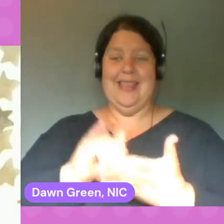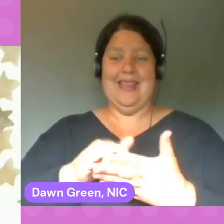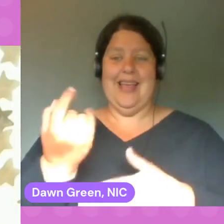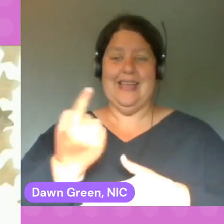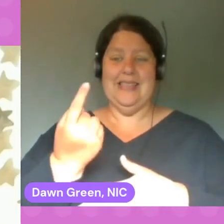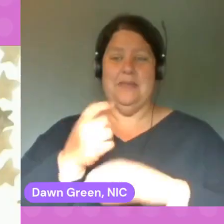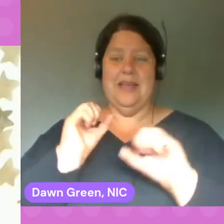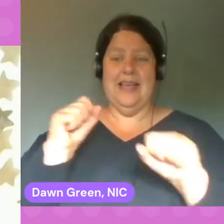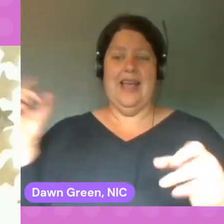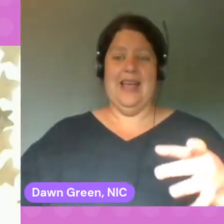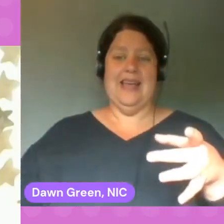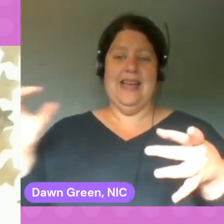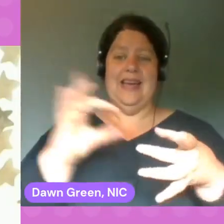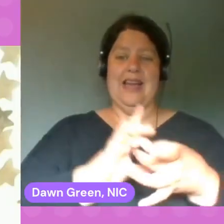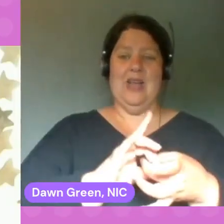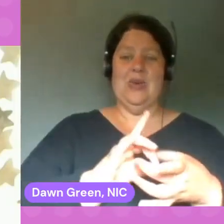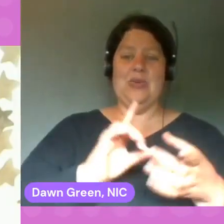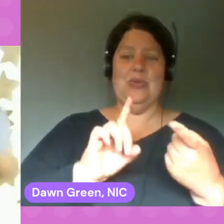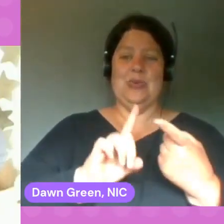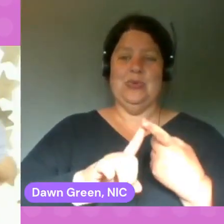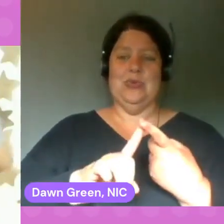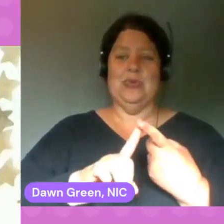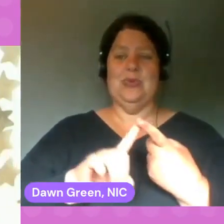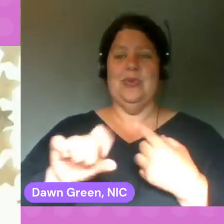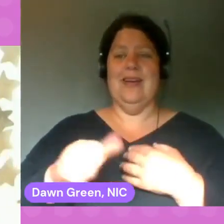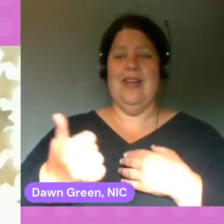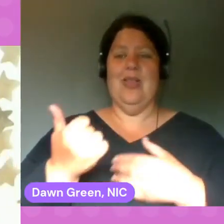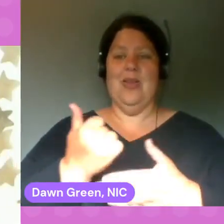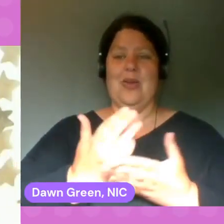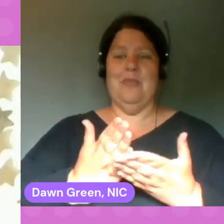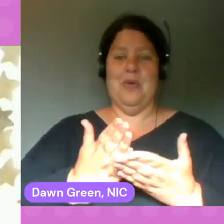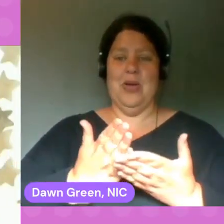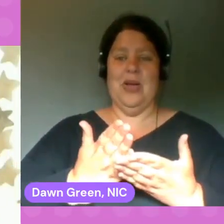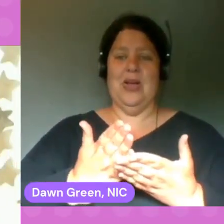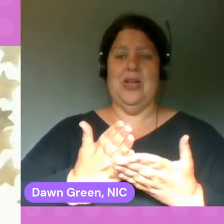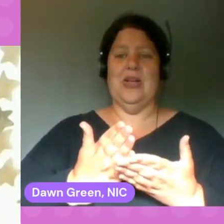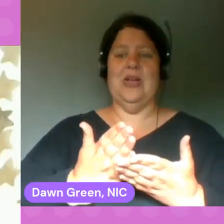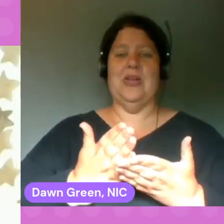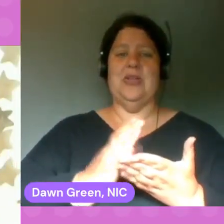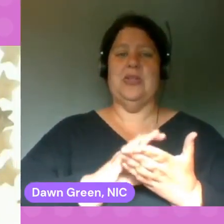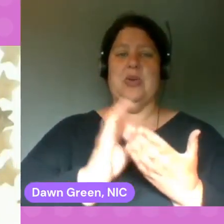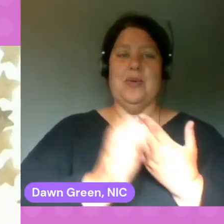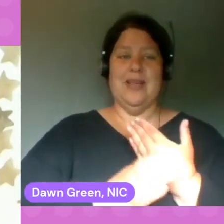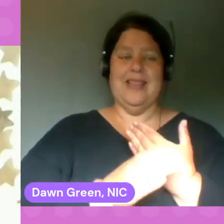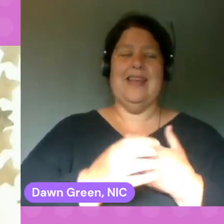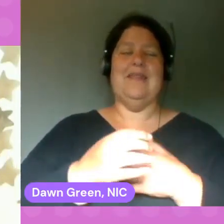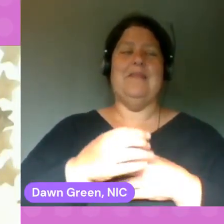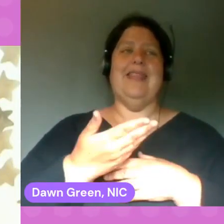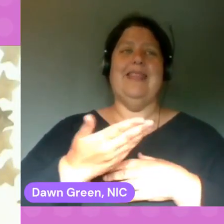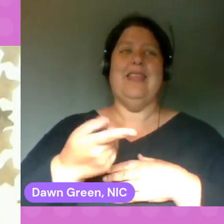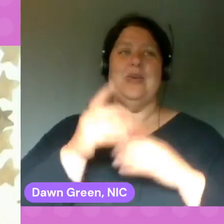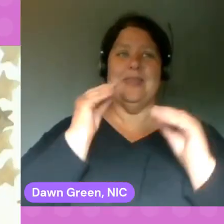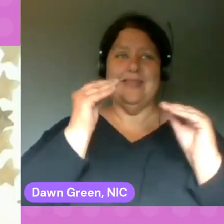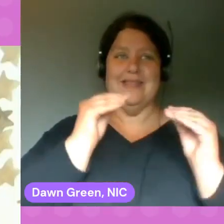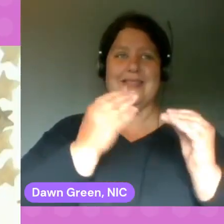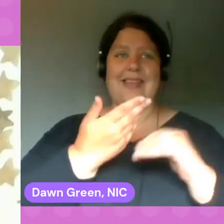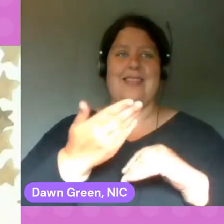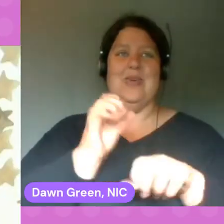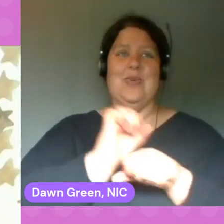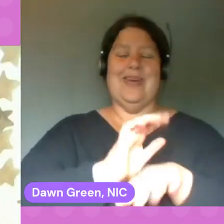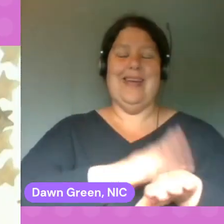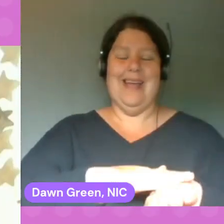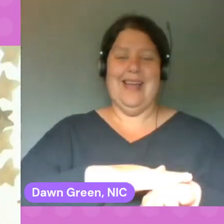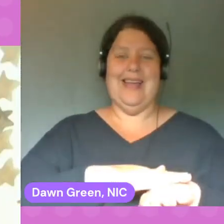can connect to other parts of the curriculum, things that you're teaching, things that you're working on. And this type